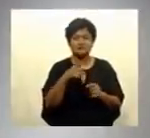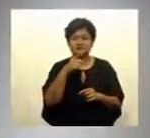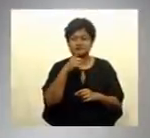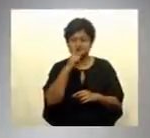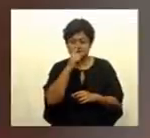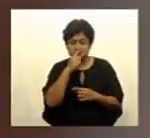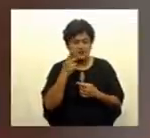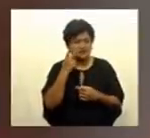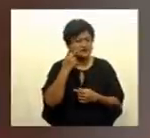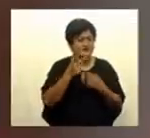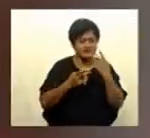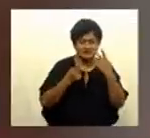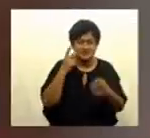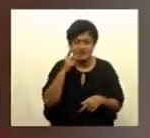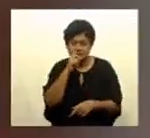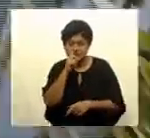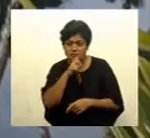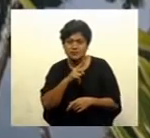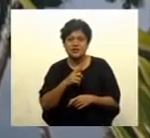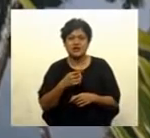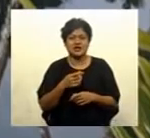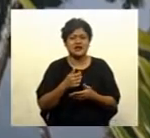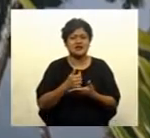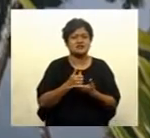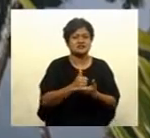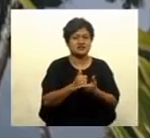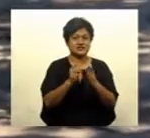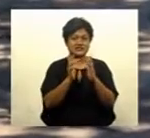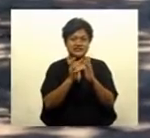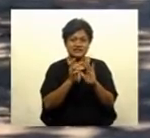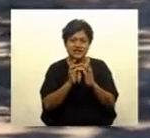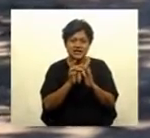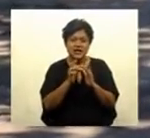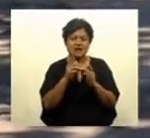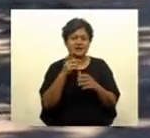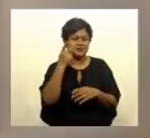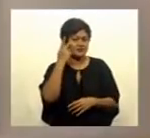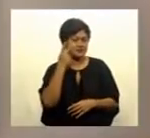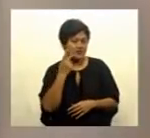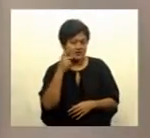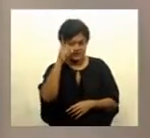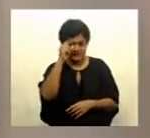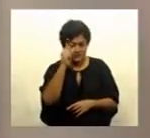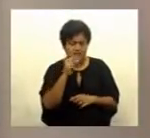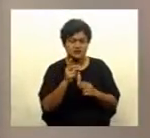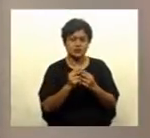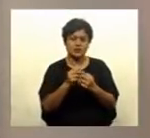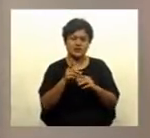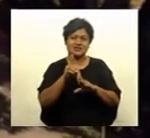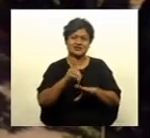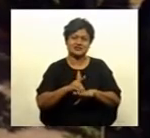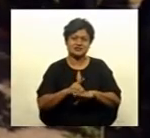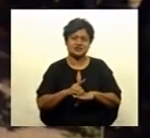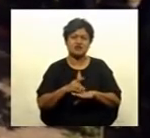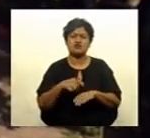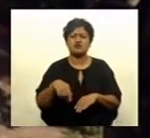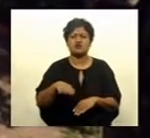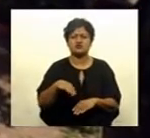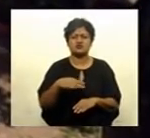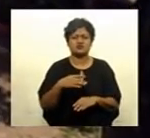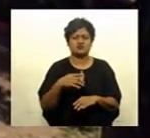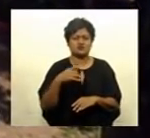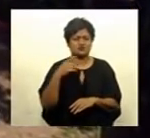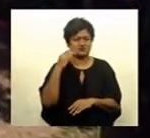remote areas and assisting single parents, Fijians with disabilities and those that are medically challenged.